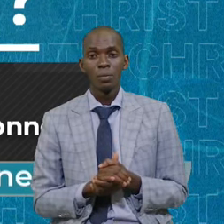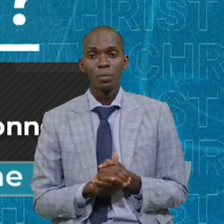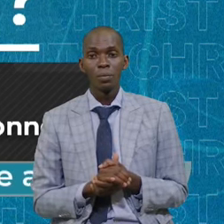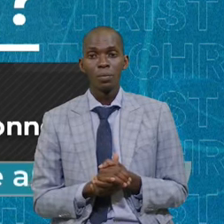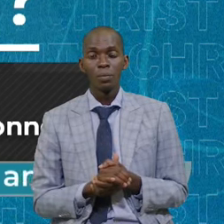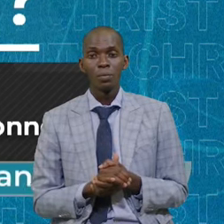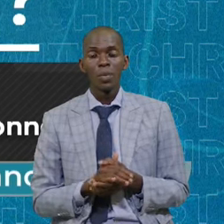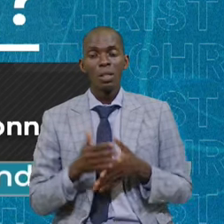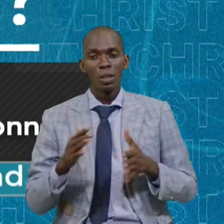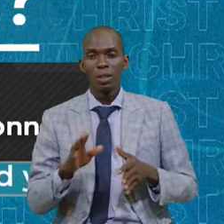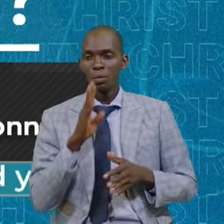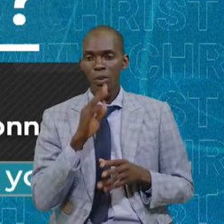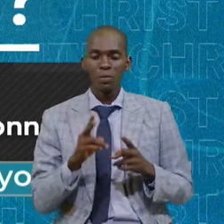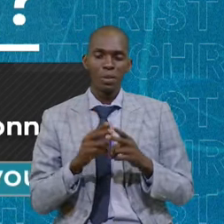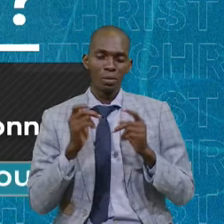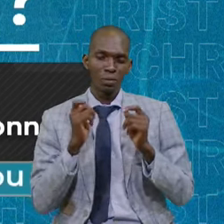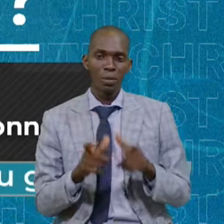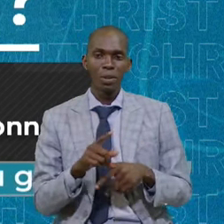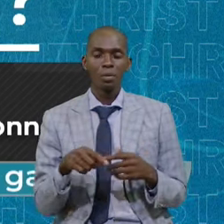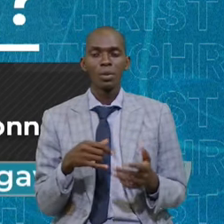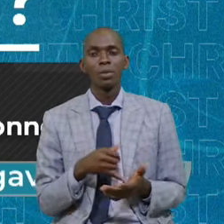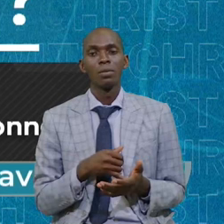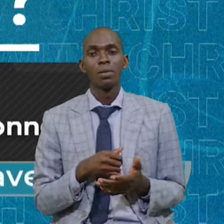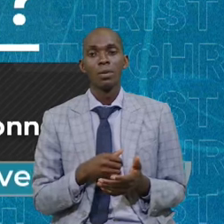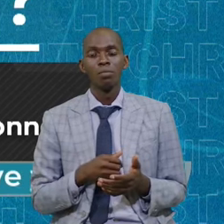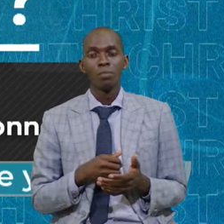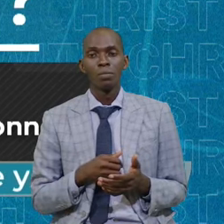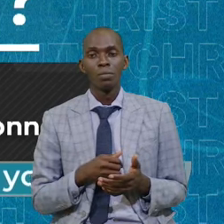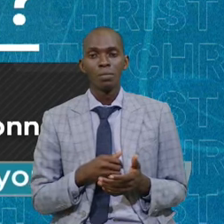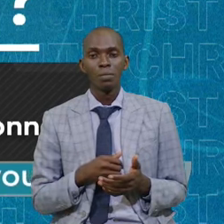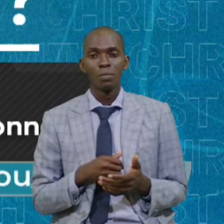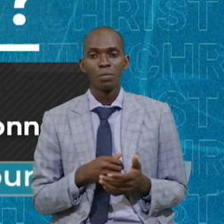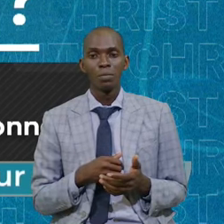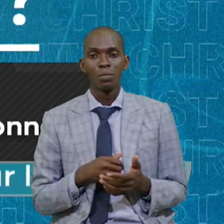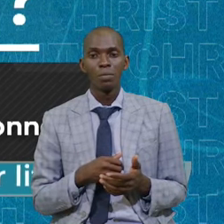about it. Quickly.